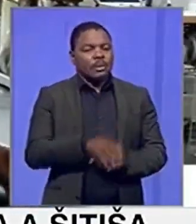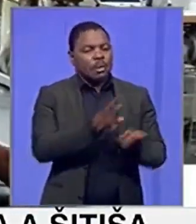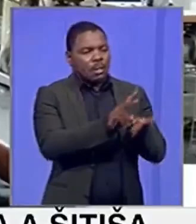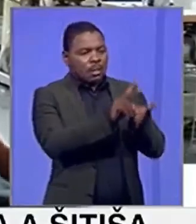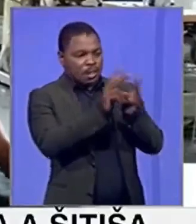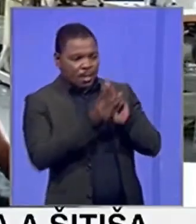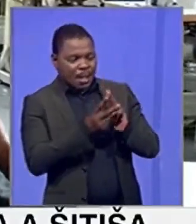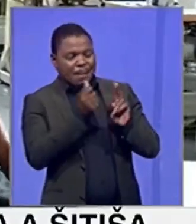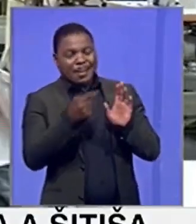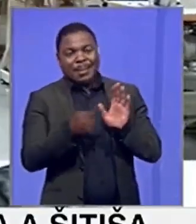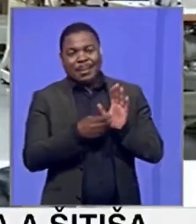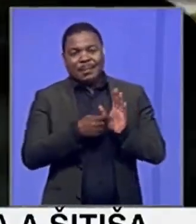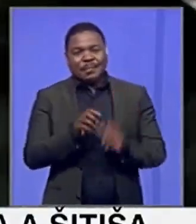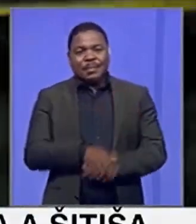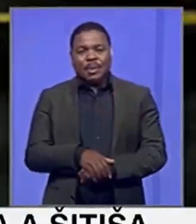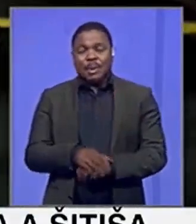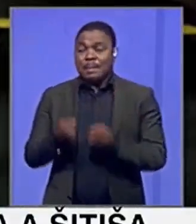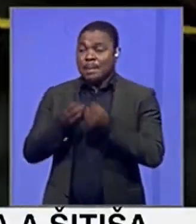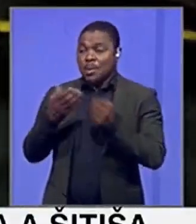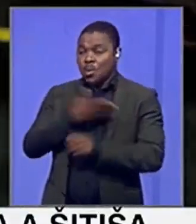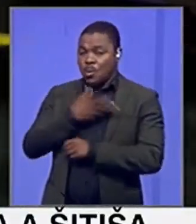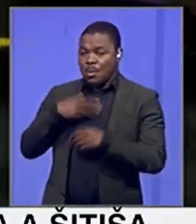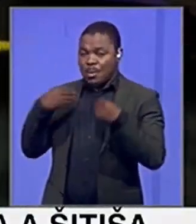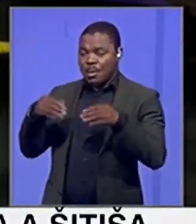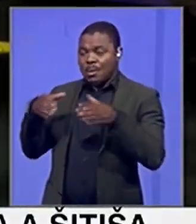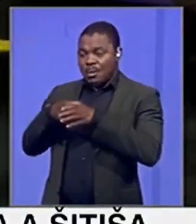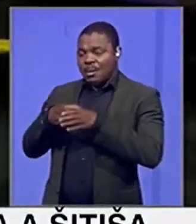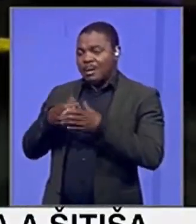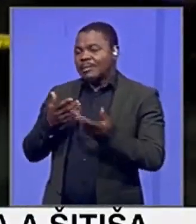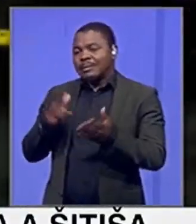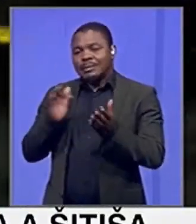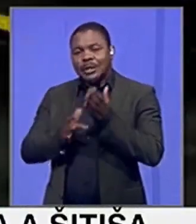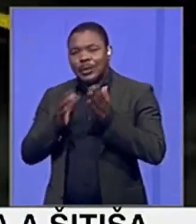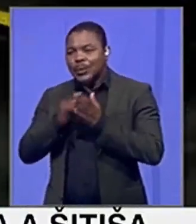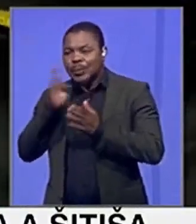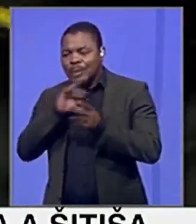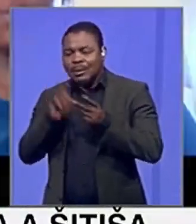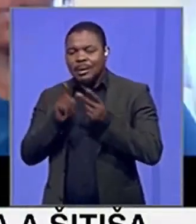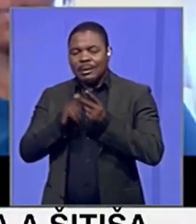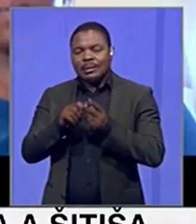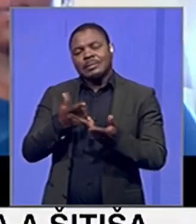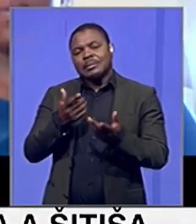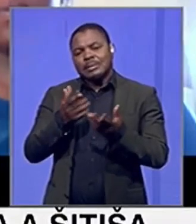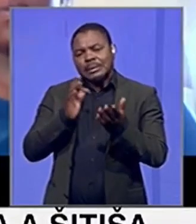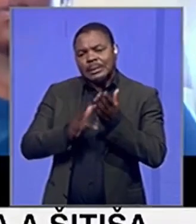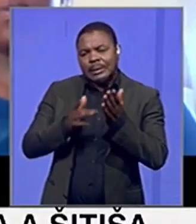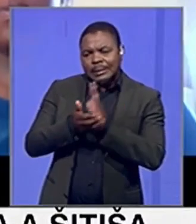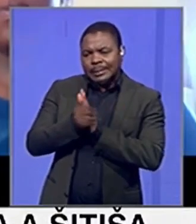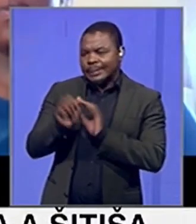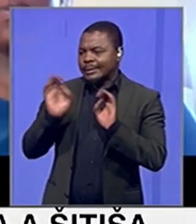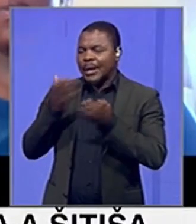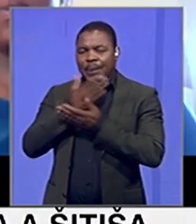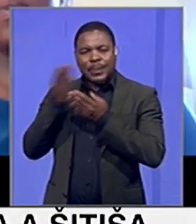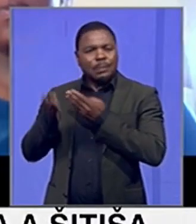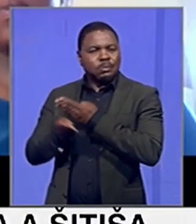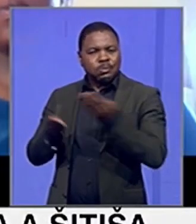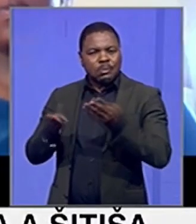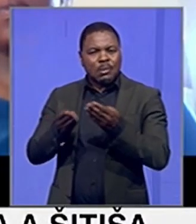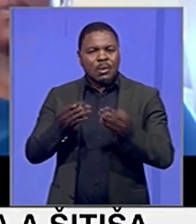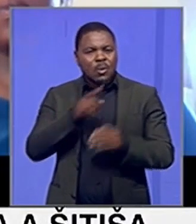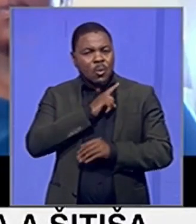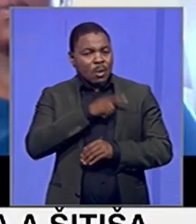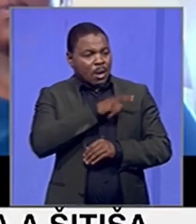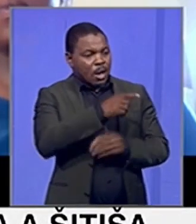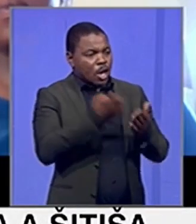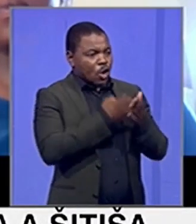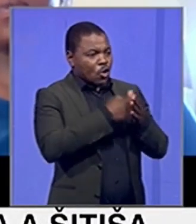mašeleng. Many women entrepreneurs say they lack technology and they lack digital skills to be effective in this increasingly